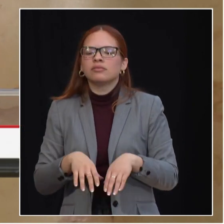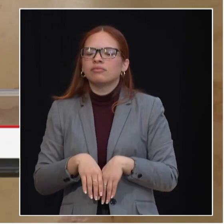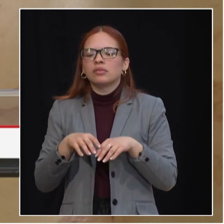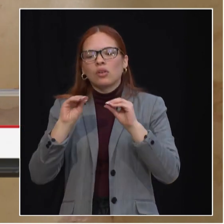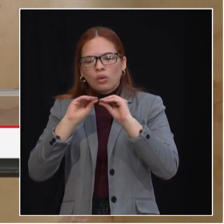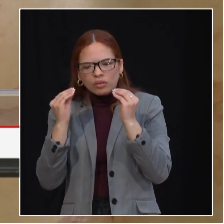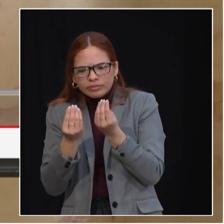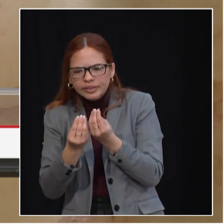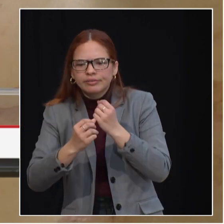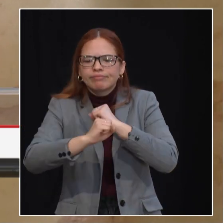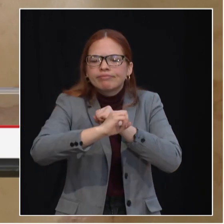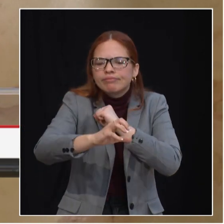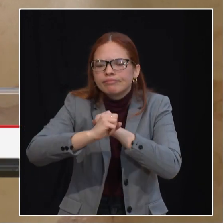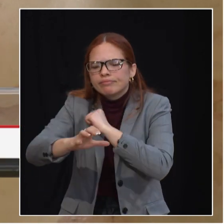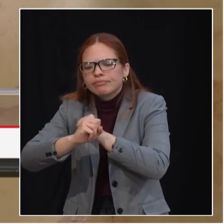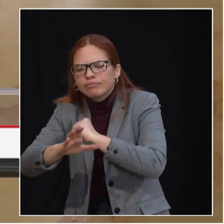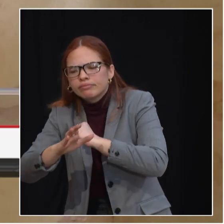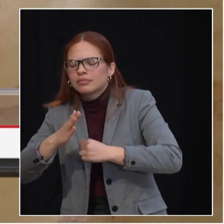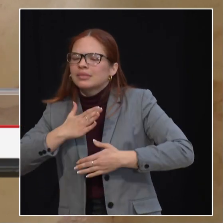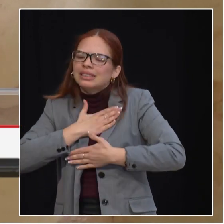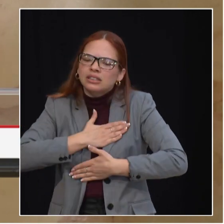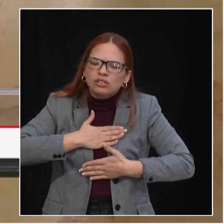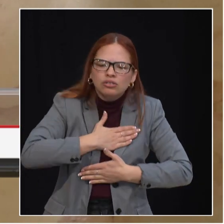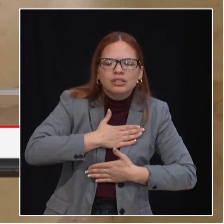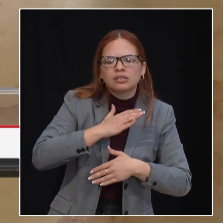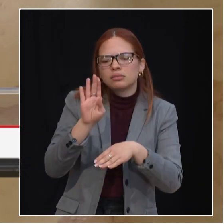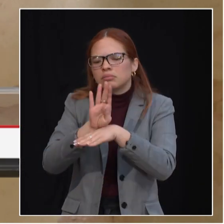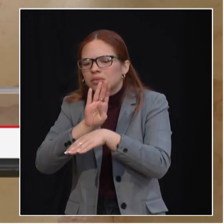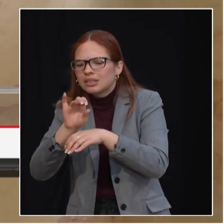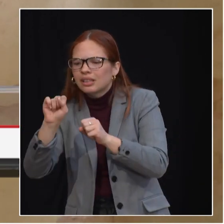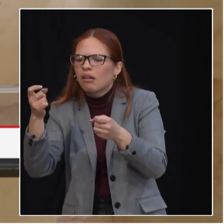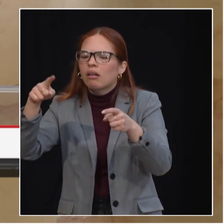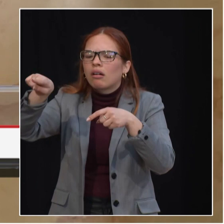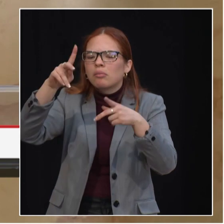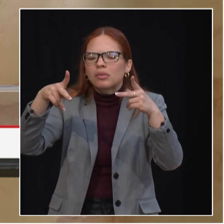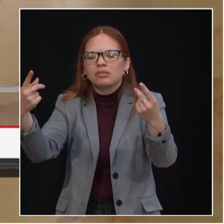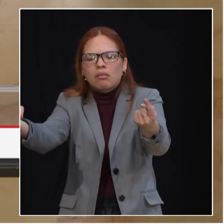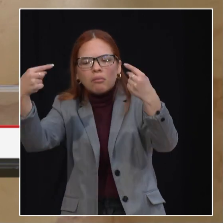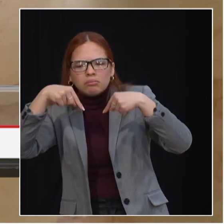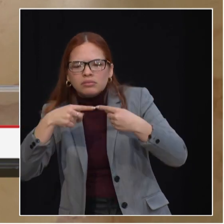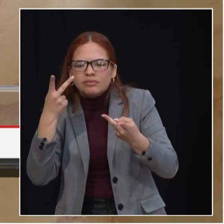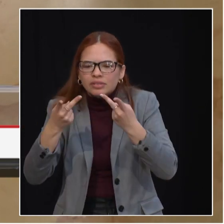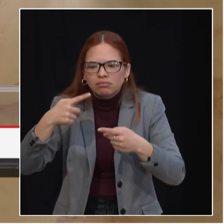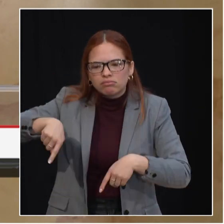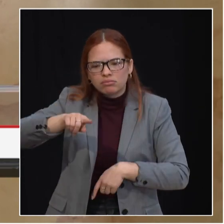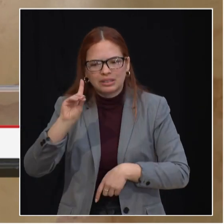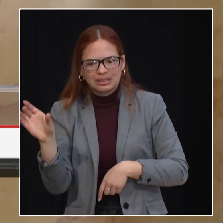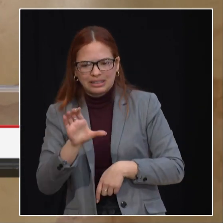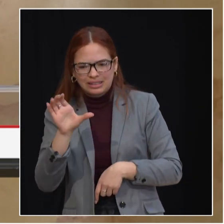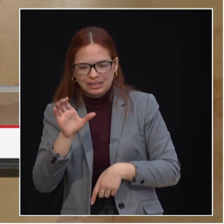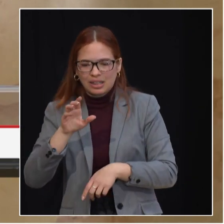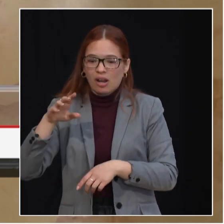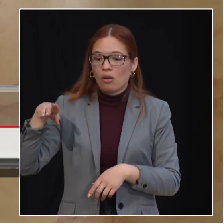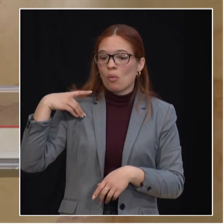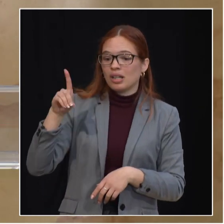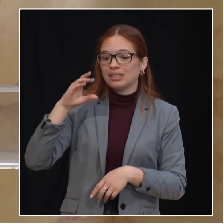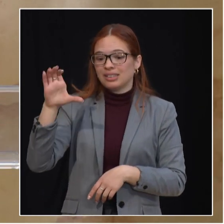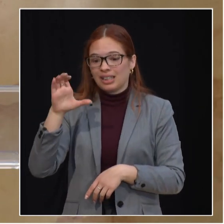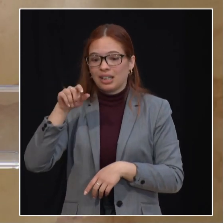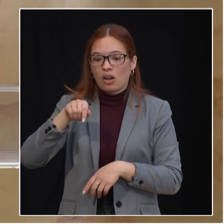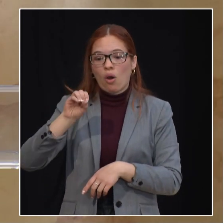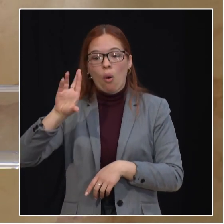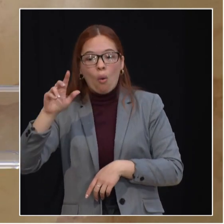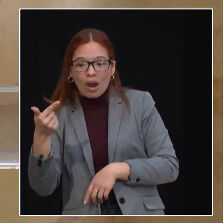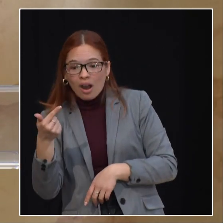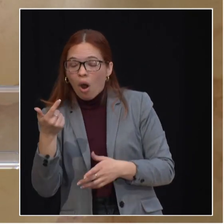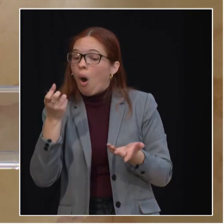a leisure and business travel destination. Many people know us through our website, Washington.org, or have seen some of our viral